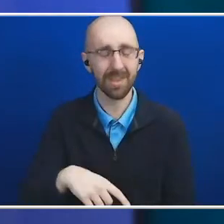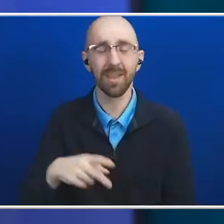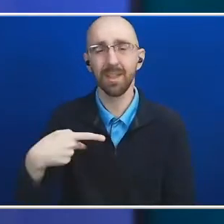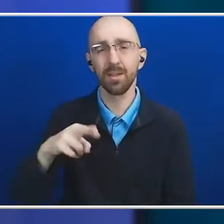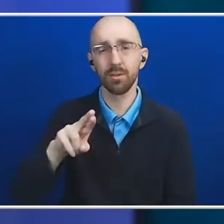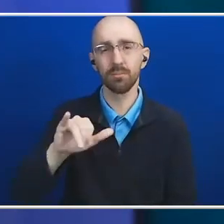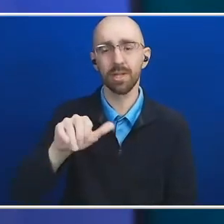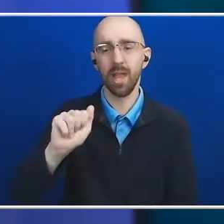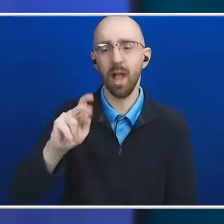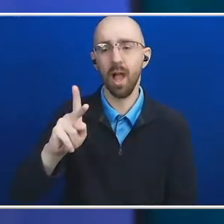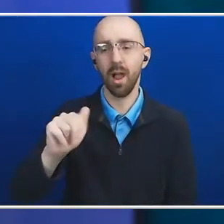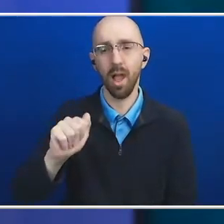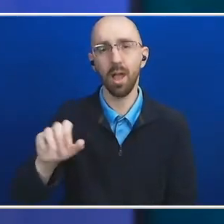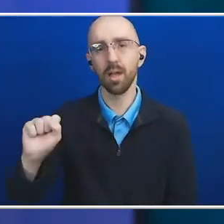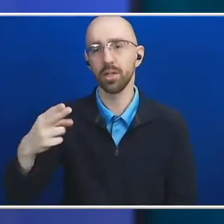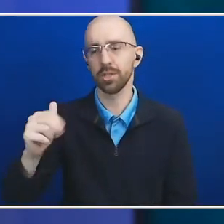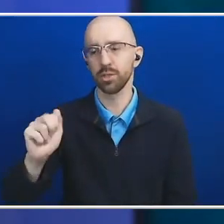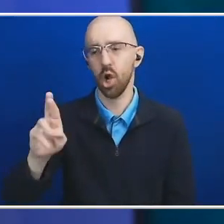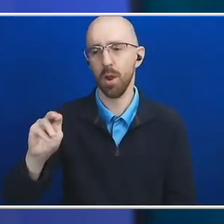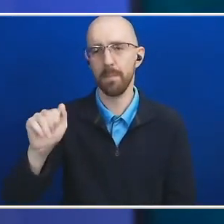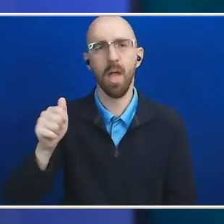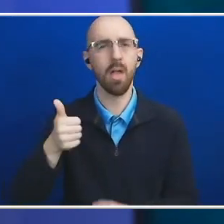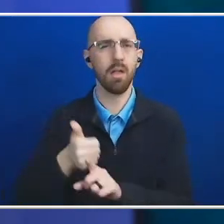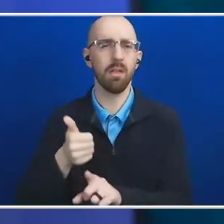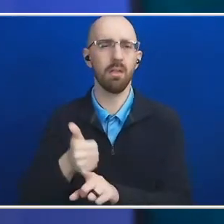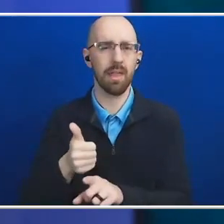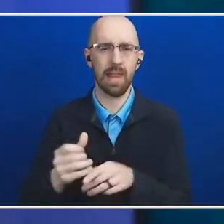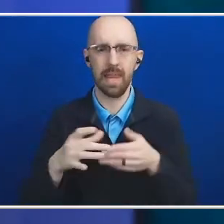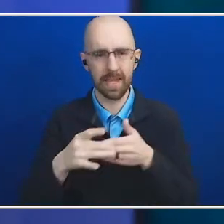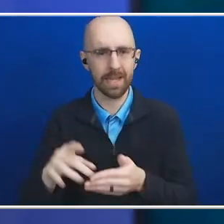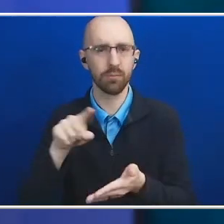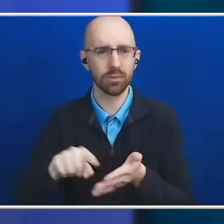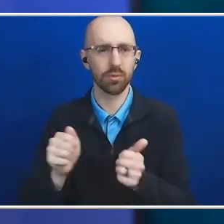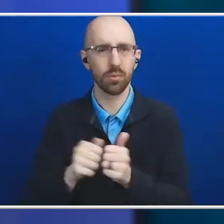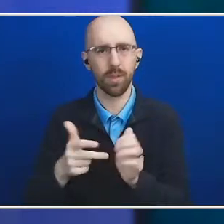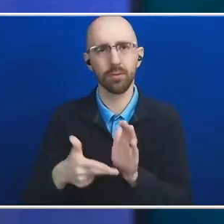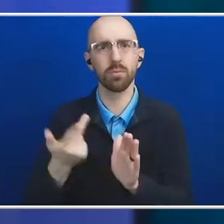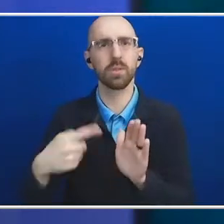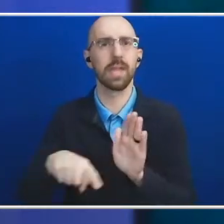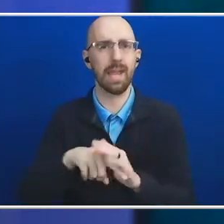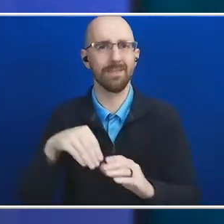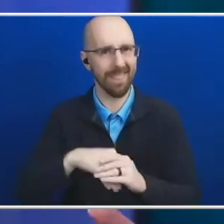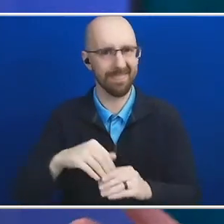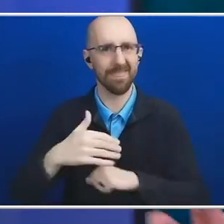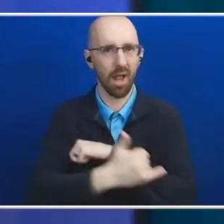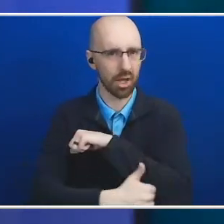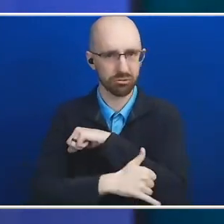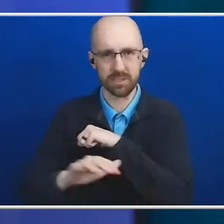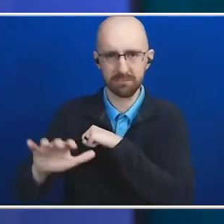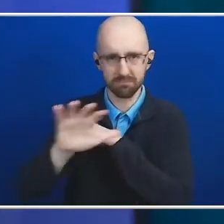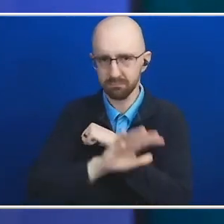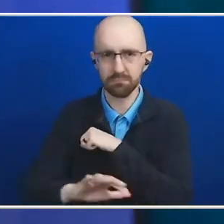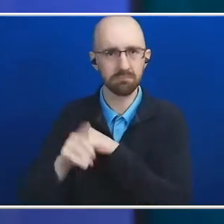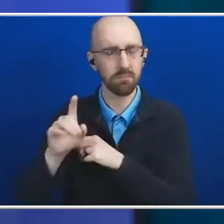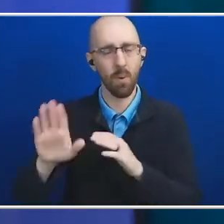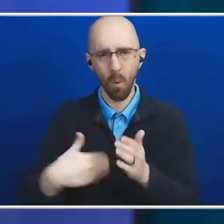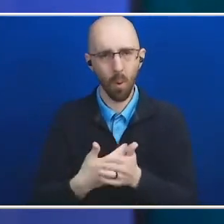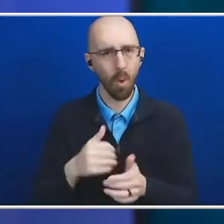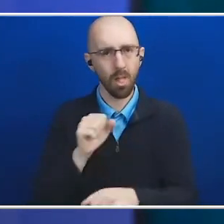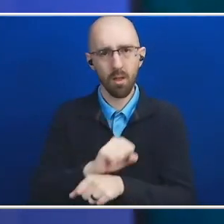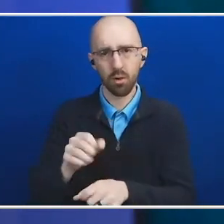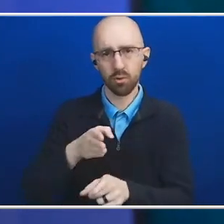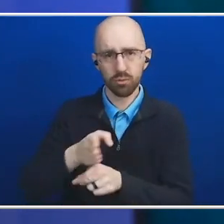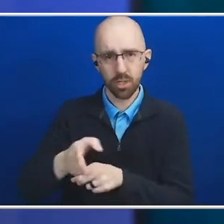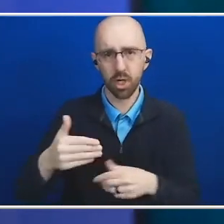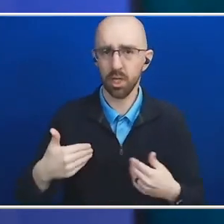of the leading researchers within triple negative breast cancer in this country. She has spent her entire career, very young in her career. This